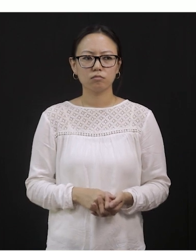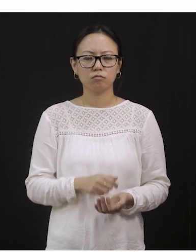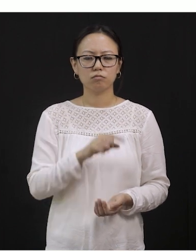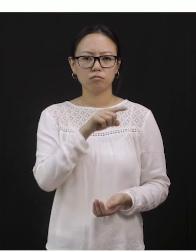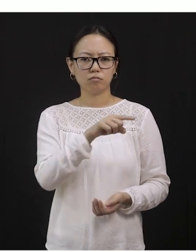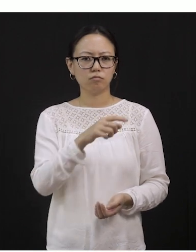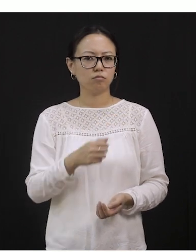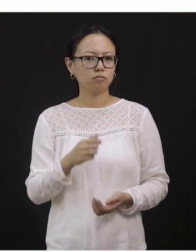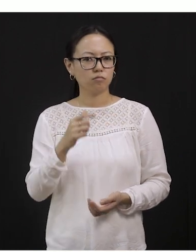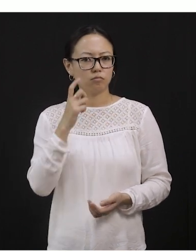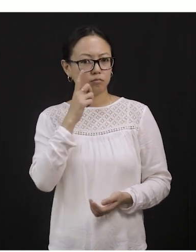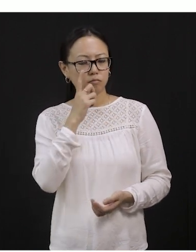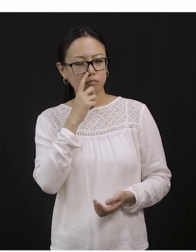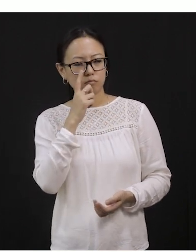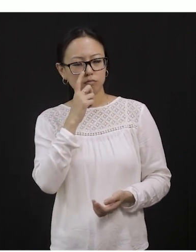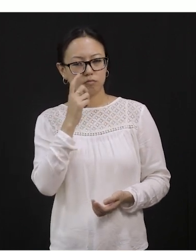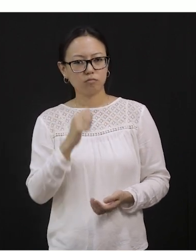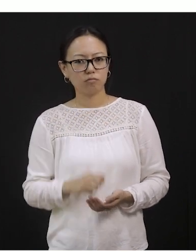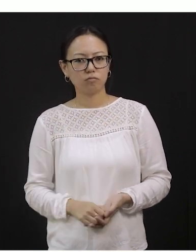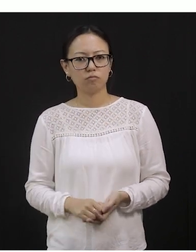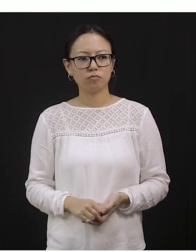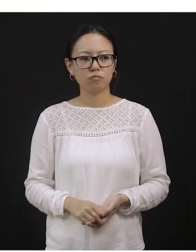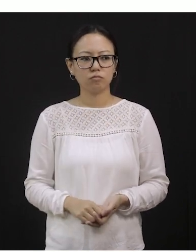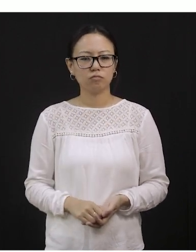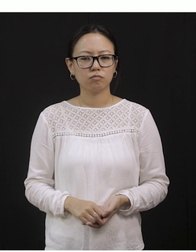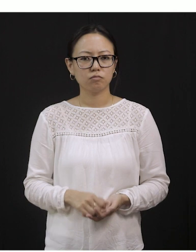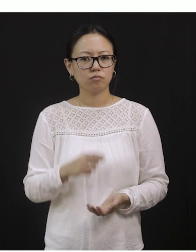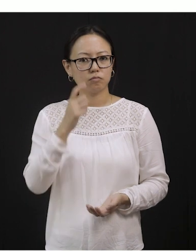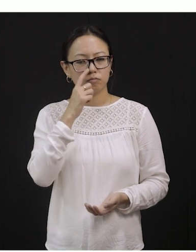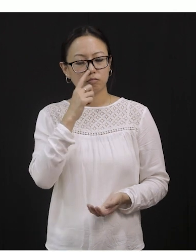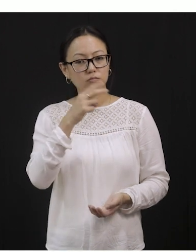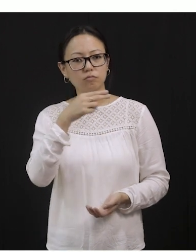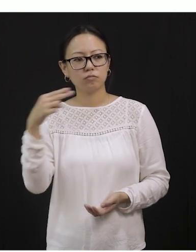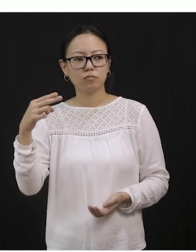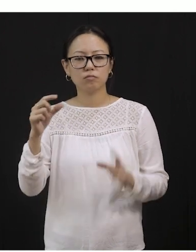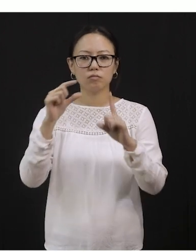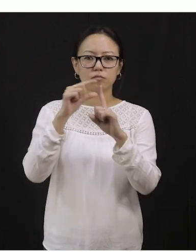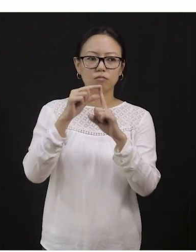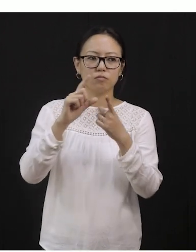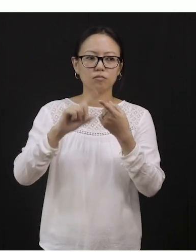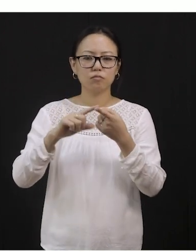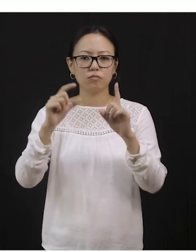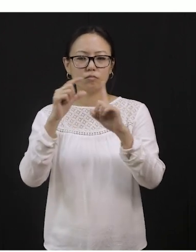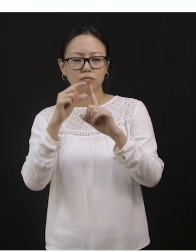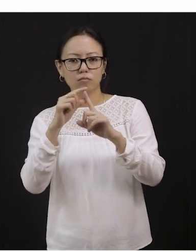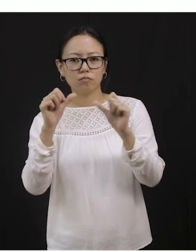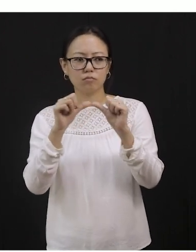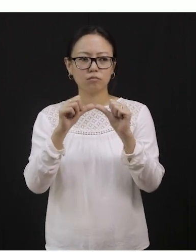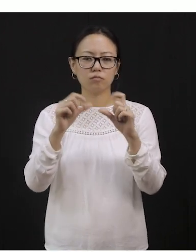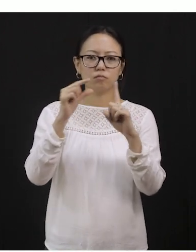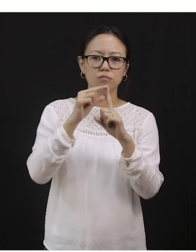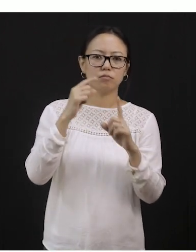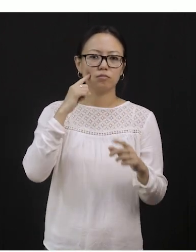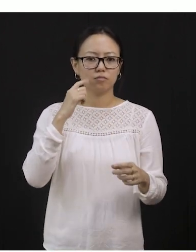She, because she's wearing a pink frock, so she is none other than Peppa Pig. You all must be watching this